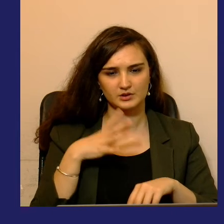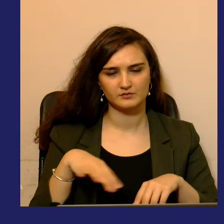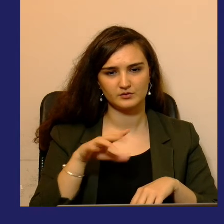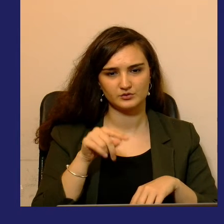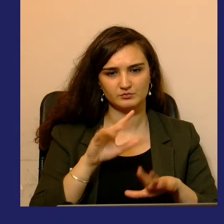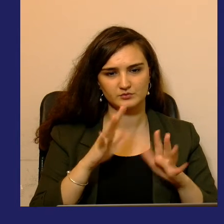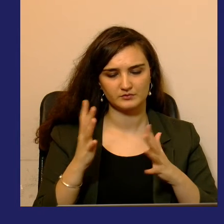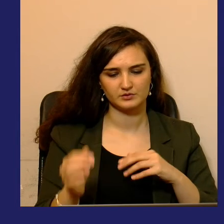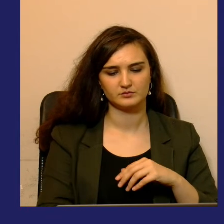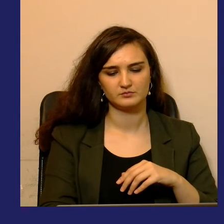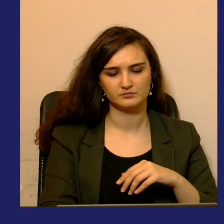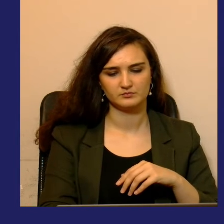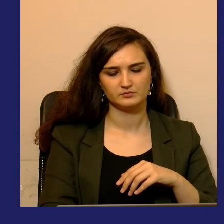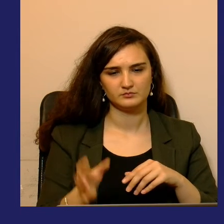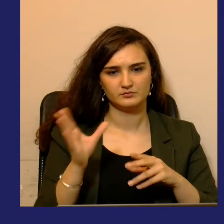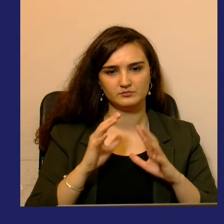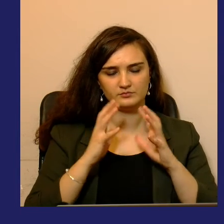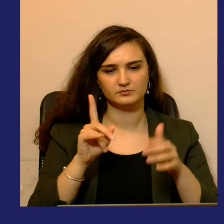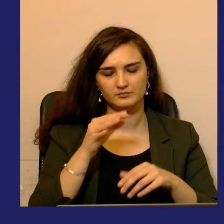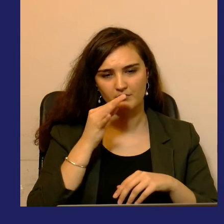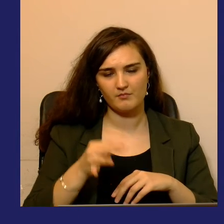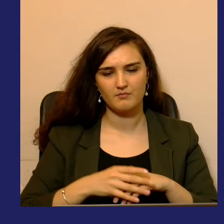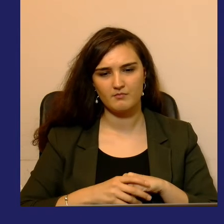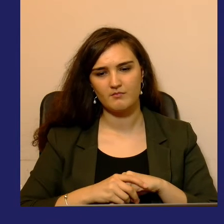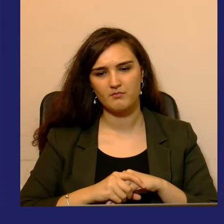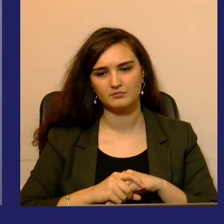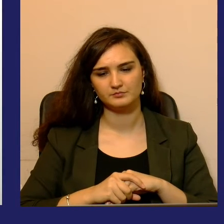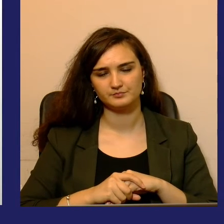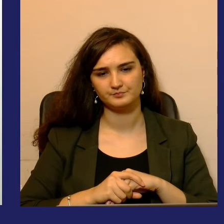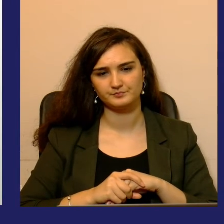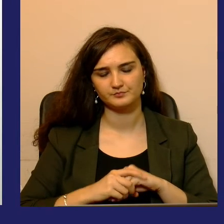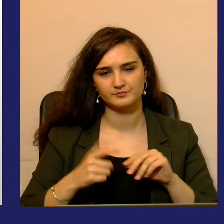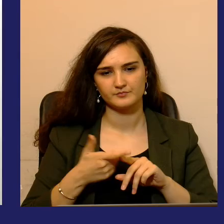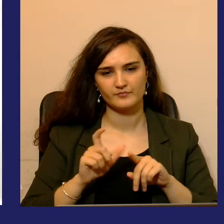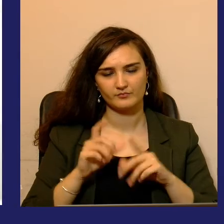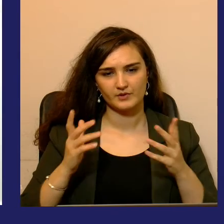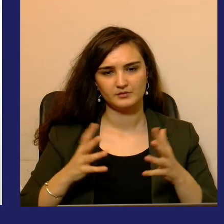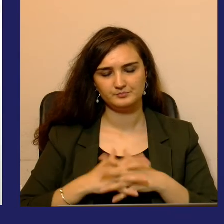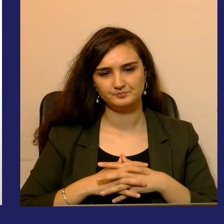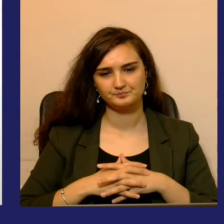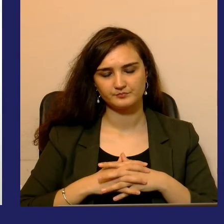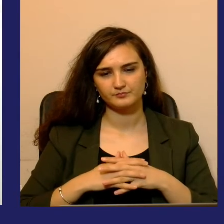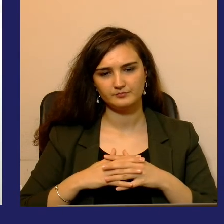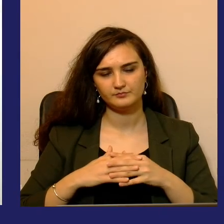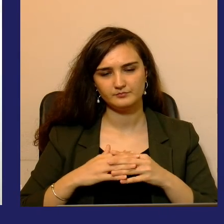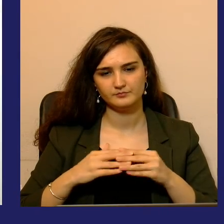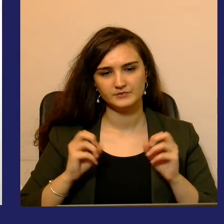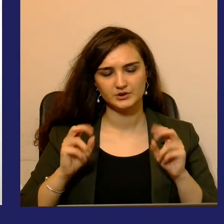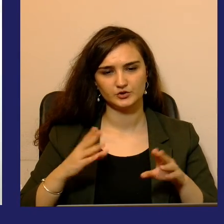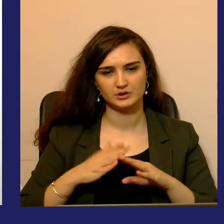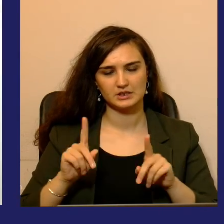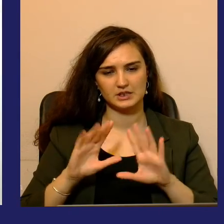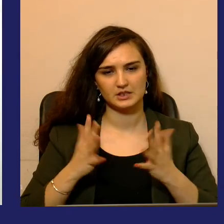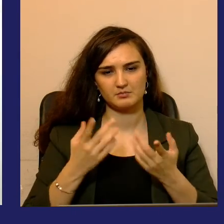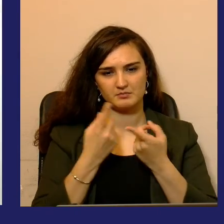something very frightening about what happened to Mexico. And why? Because after a 70-year